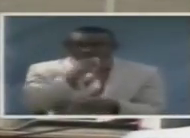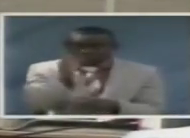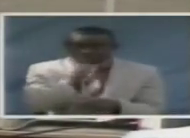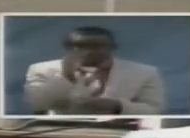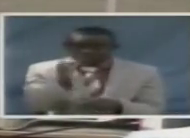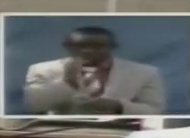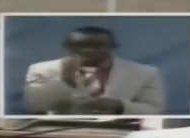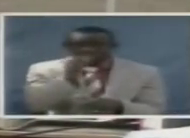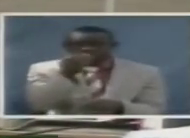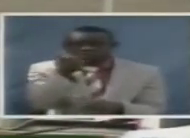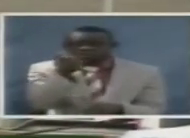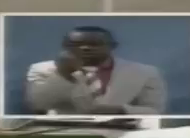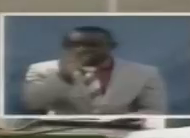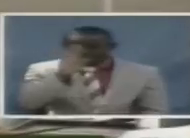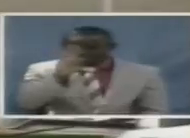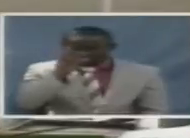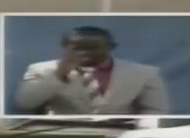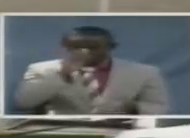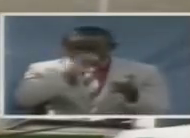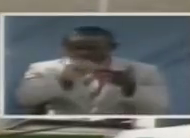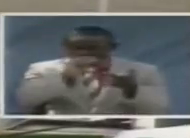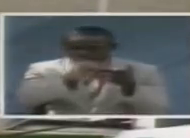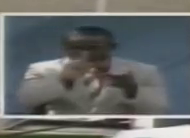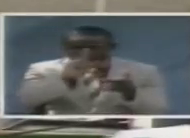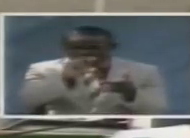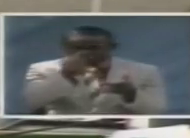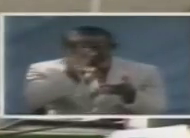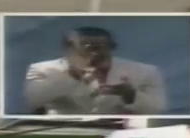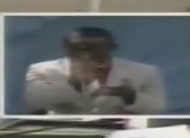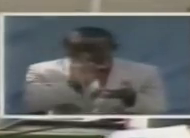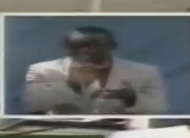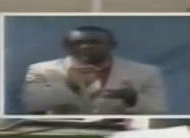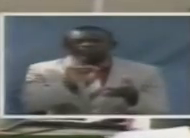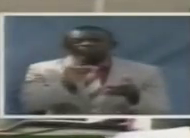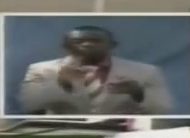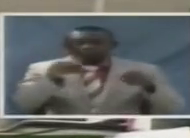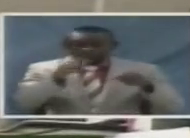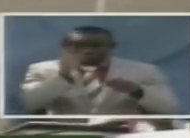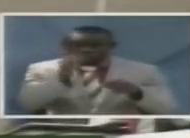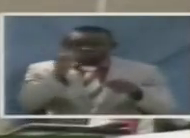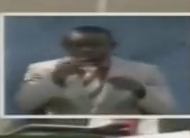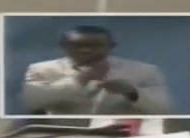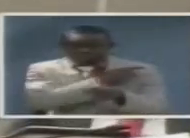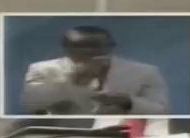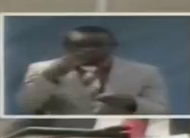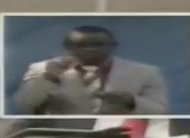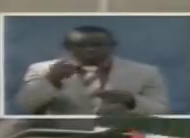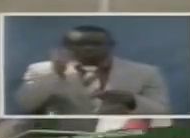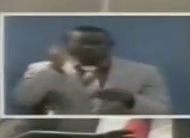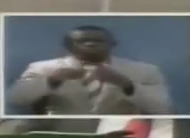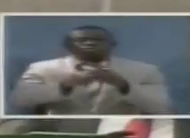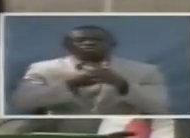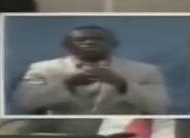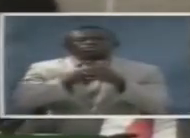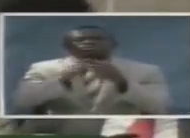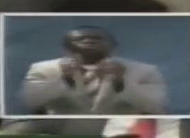6th October 2017, the business of the House will start with the Vice President's question time. This will be followed